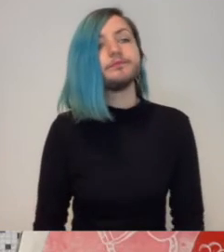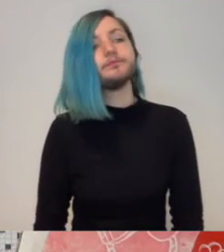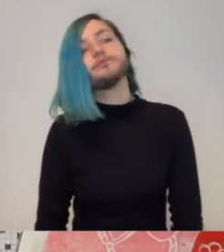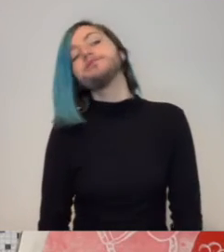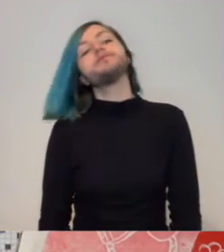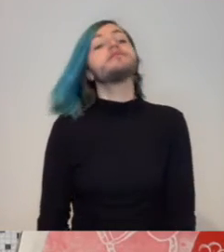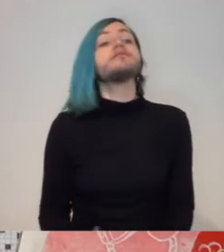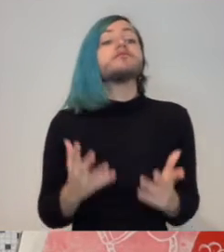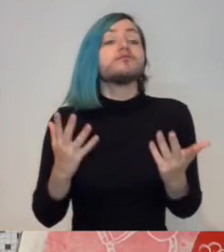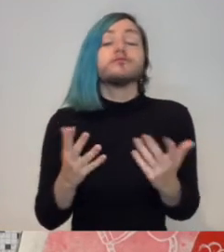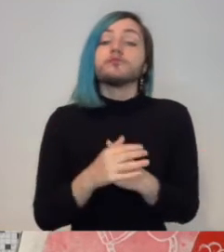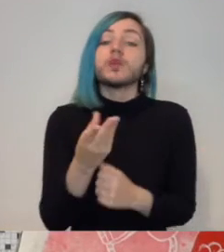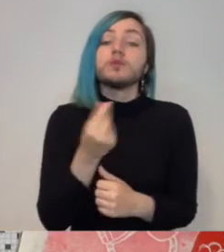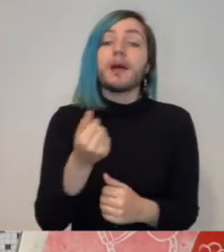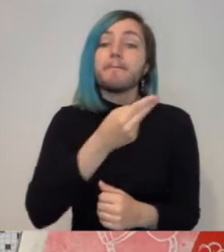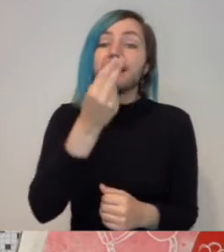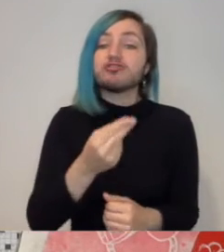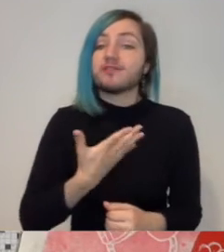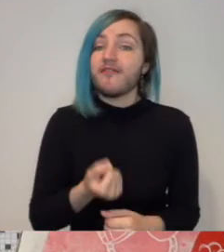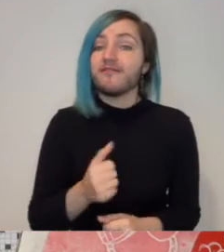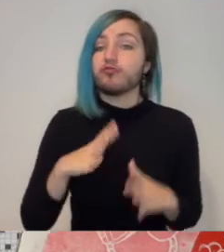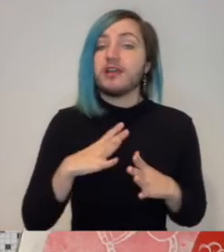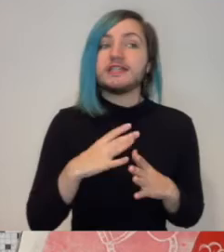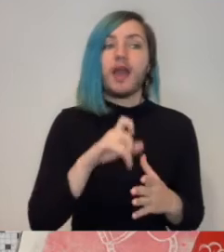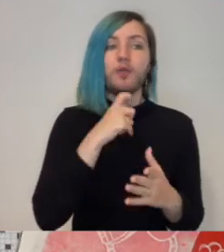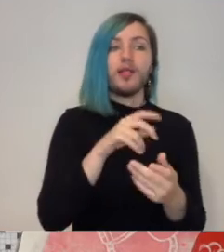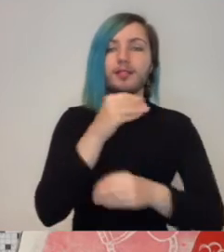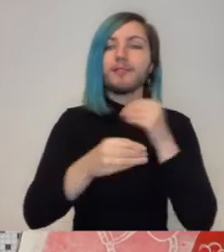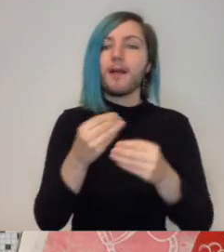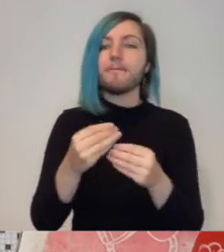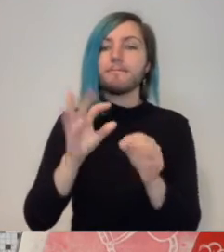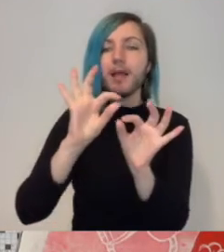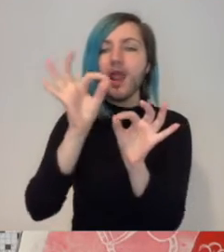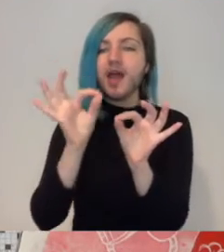So I've got some illustrations that I already have, which I'm going to turn into line drawings.